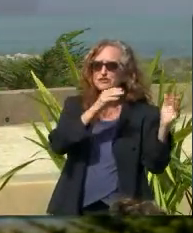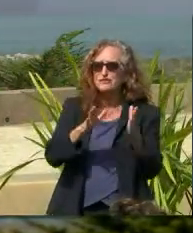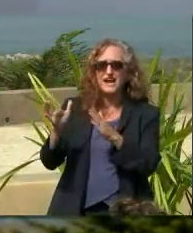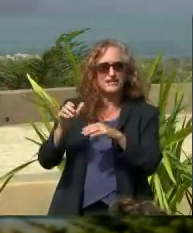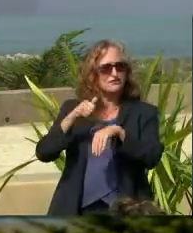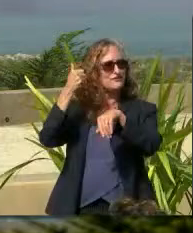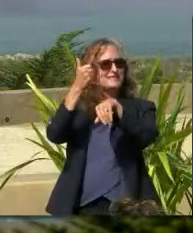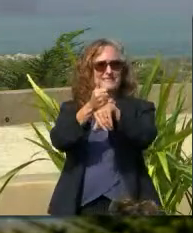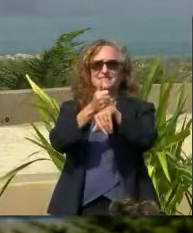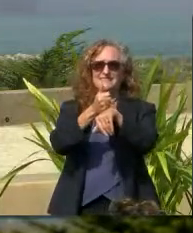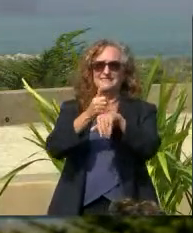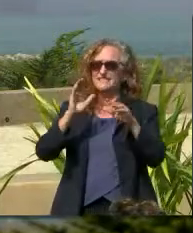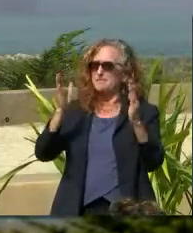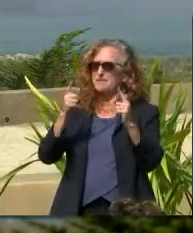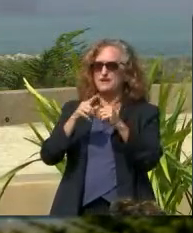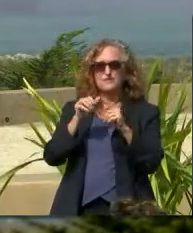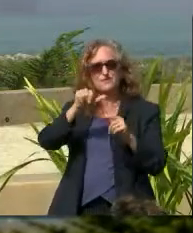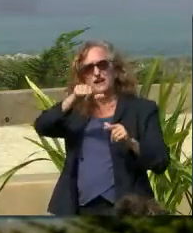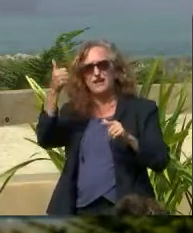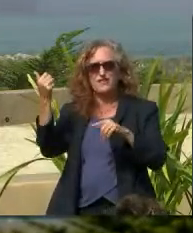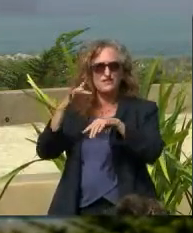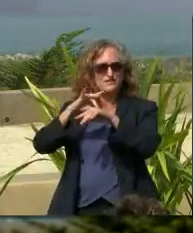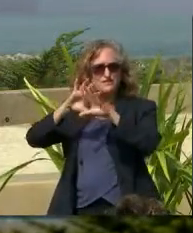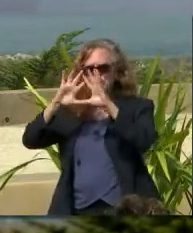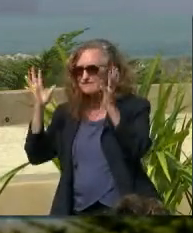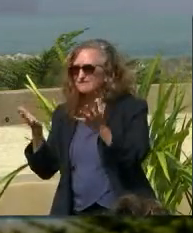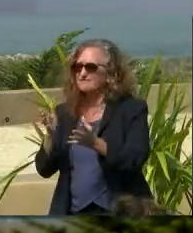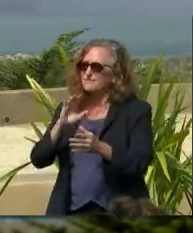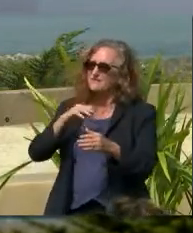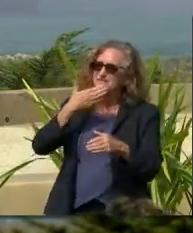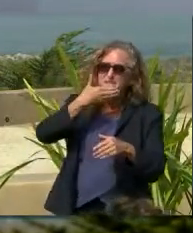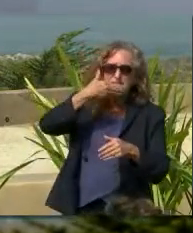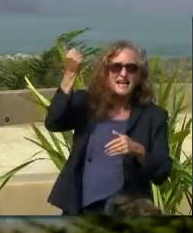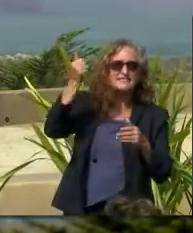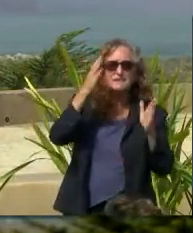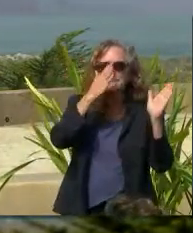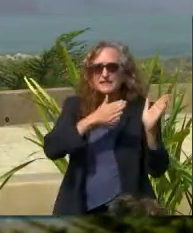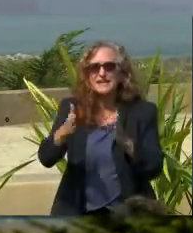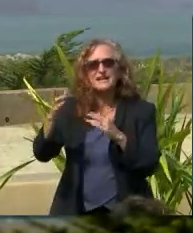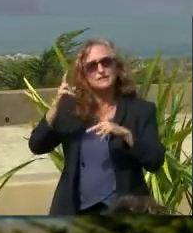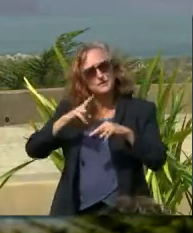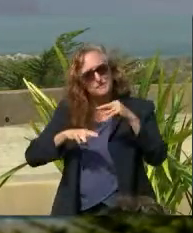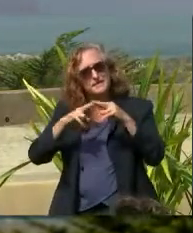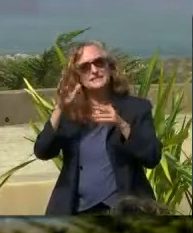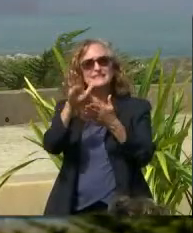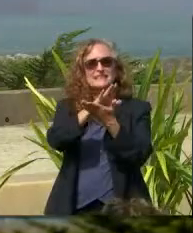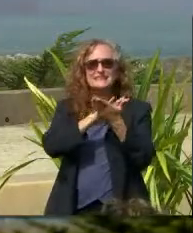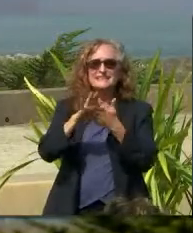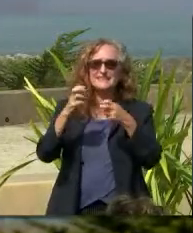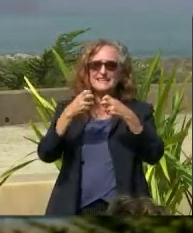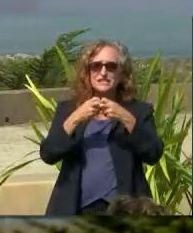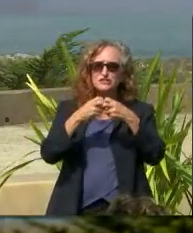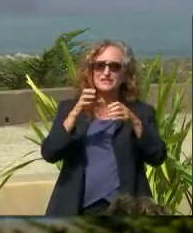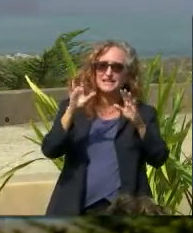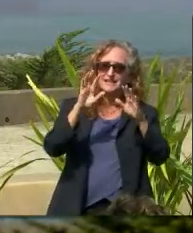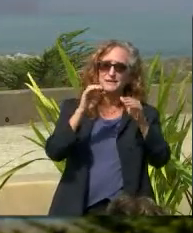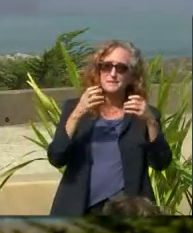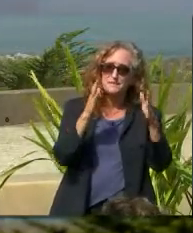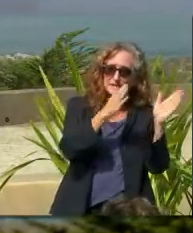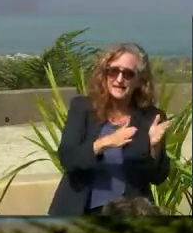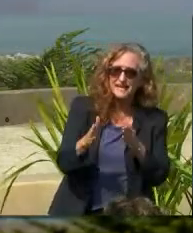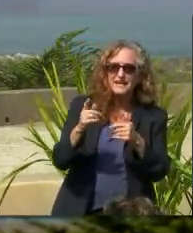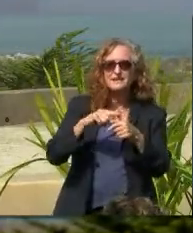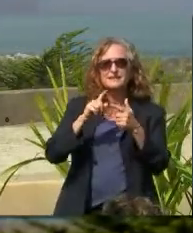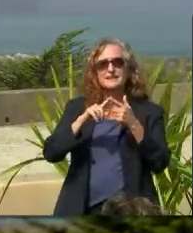today, because we understand the best economic prospects is to build a clean energy economy, to put people to work building silicon